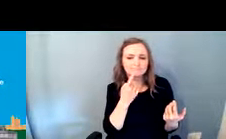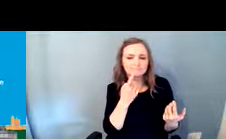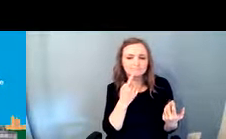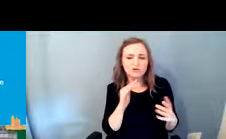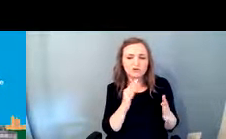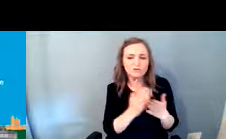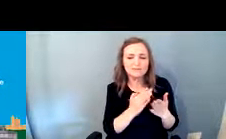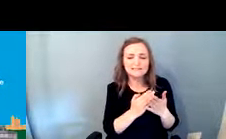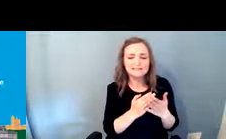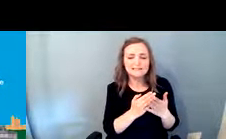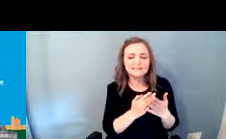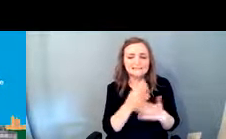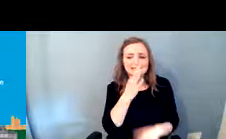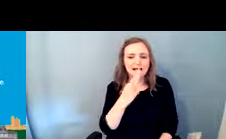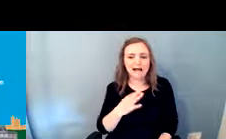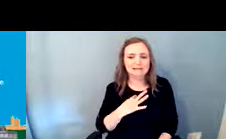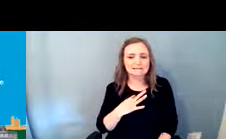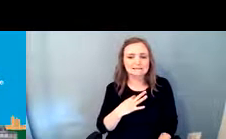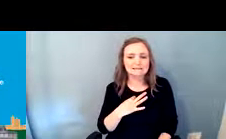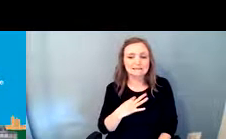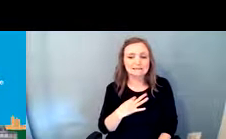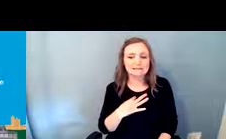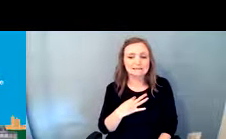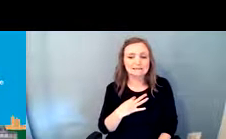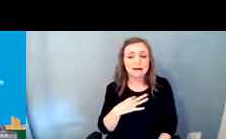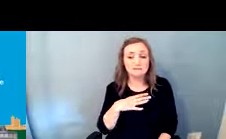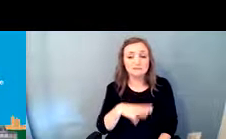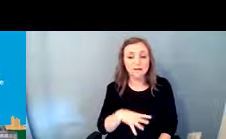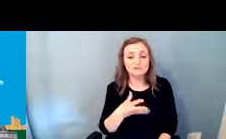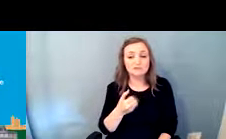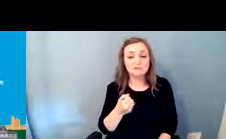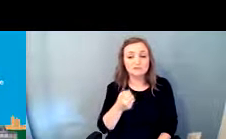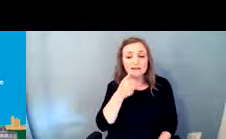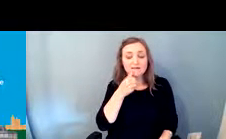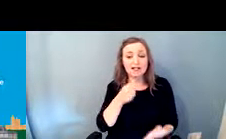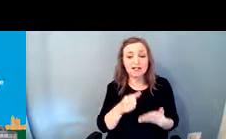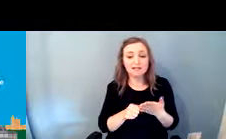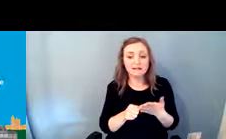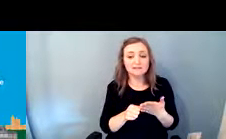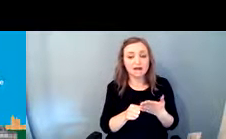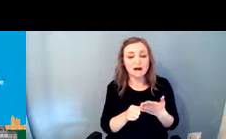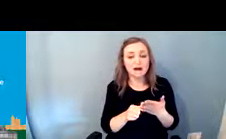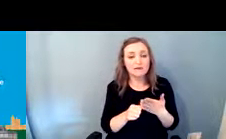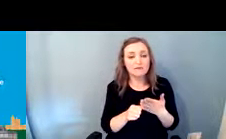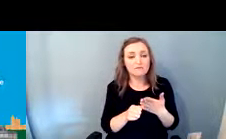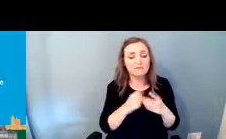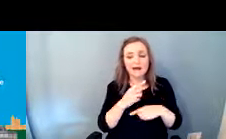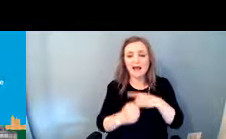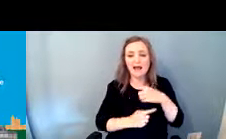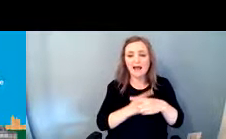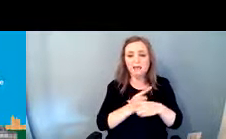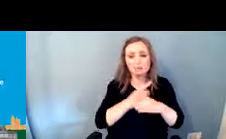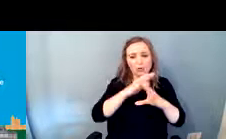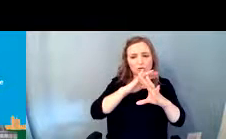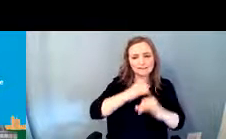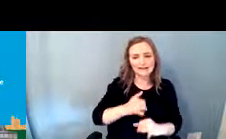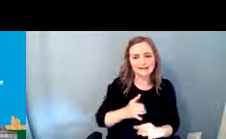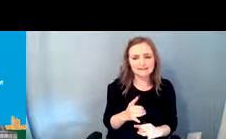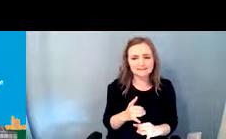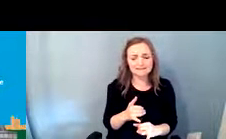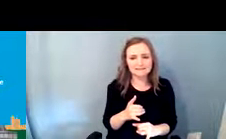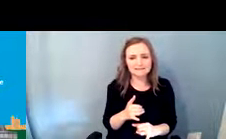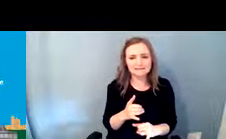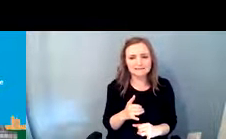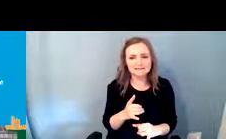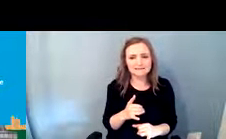asked. Given that I've just had a letter about one of my annual tests, to find that it's